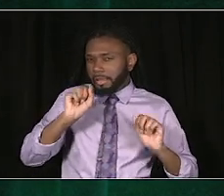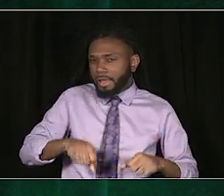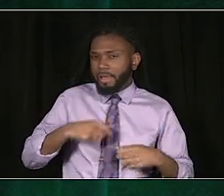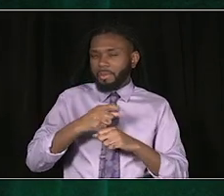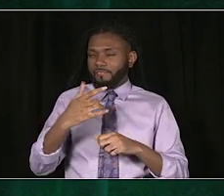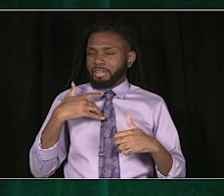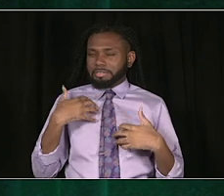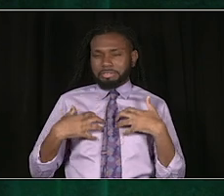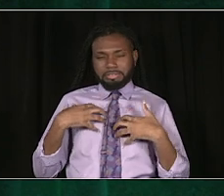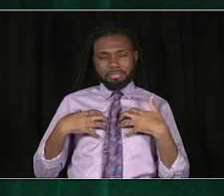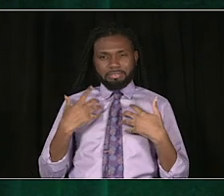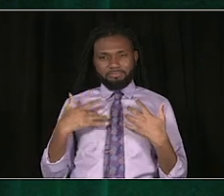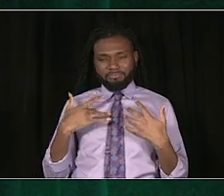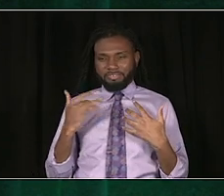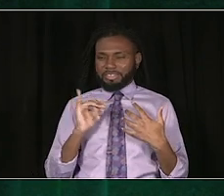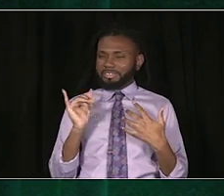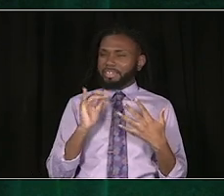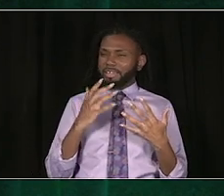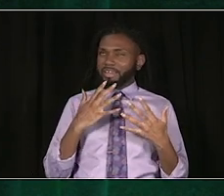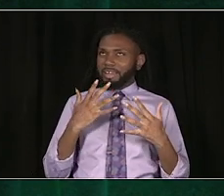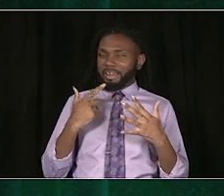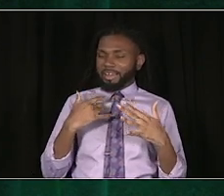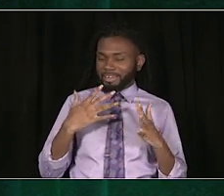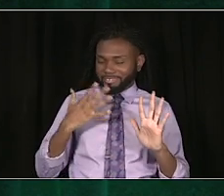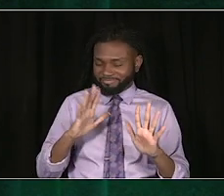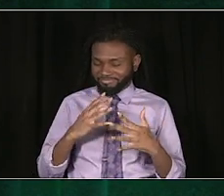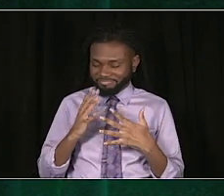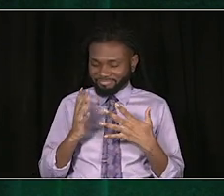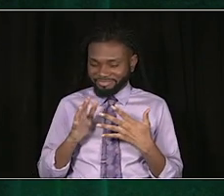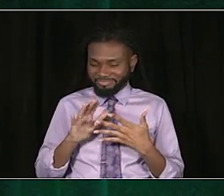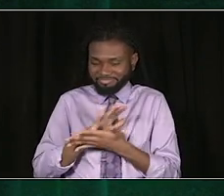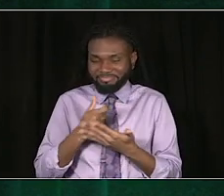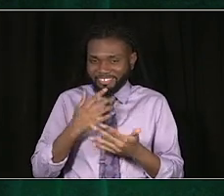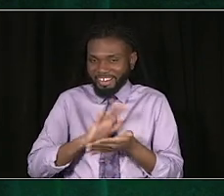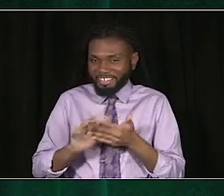of way. It makes you feel like you're I'm being nice.